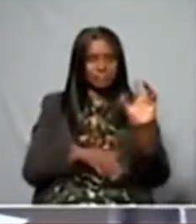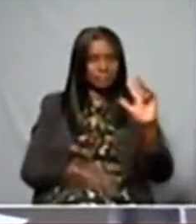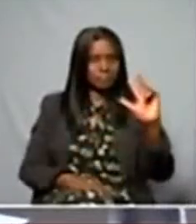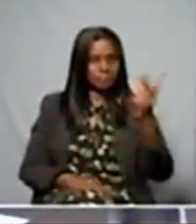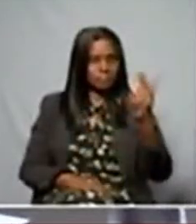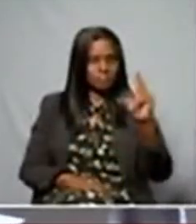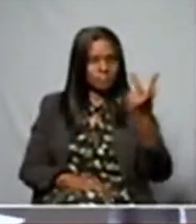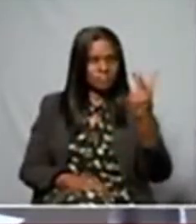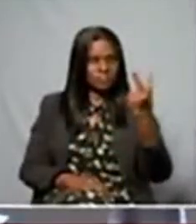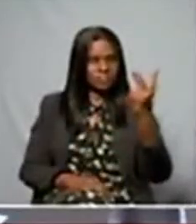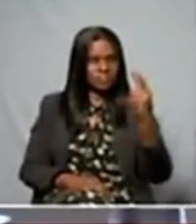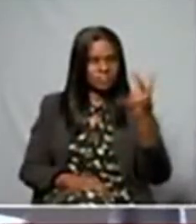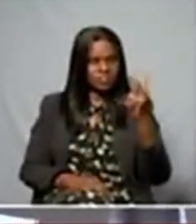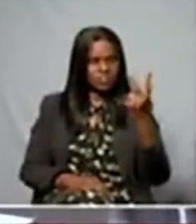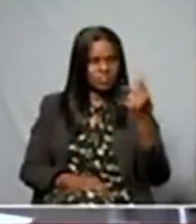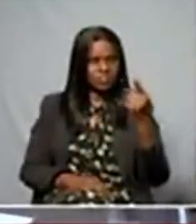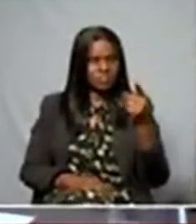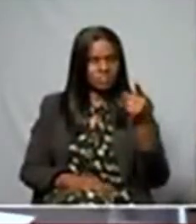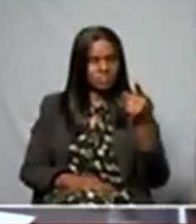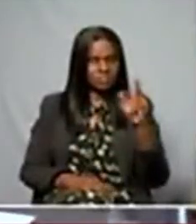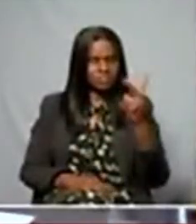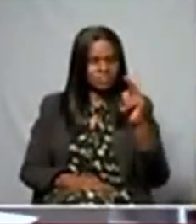3,